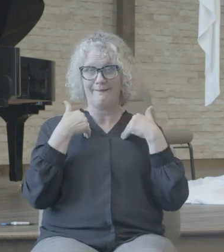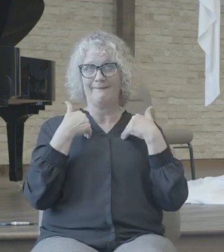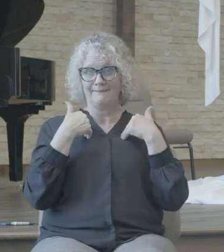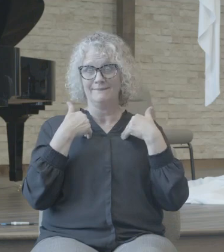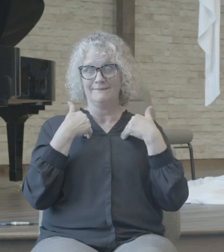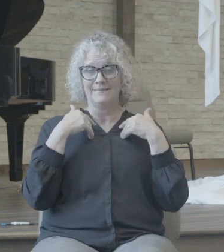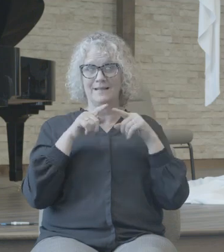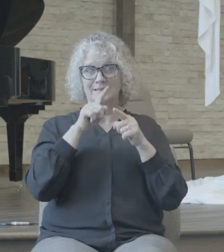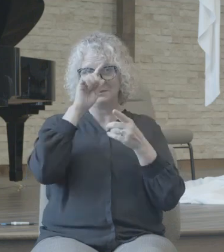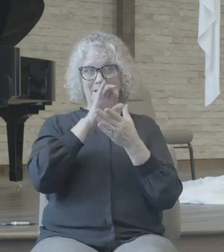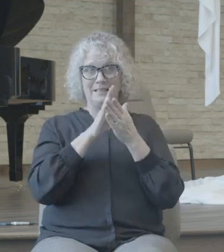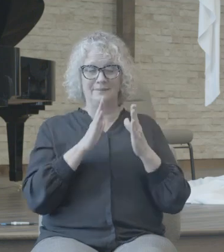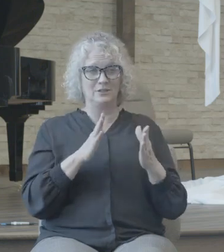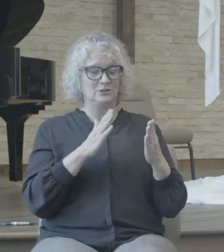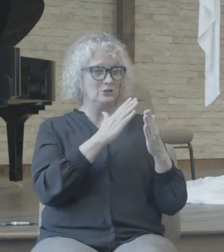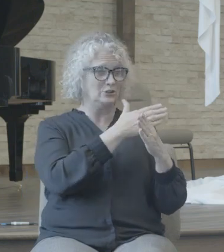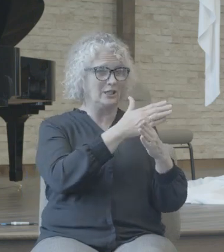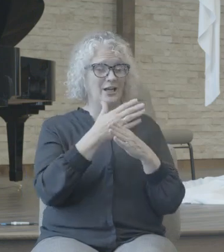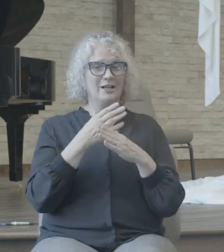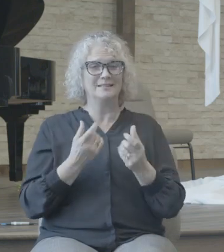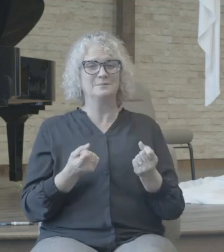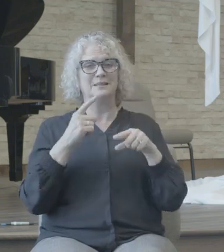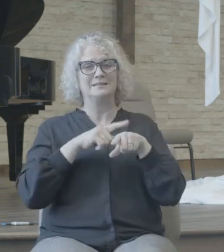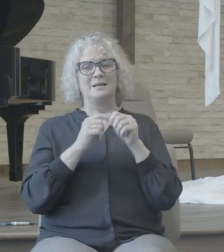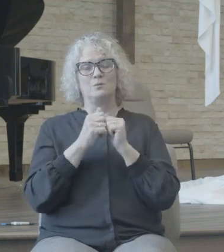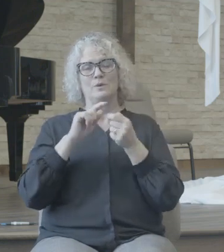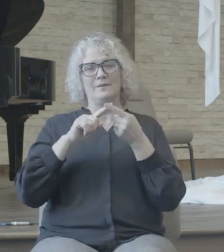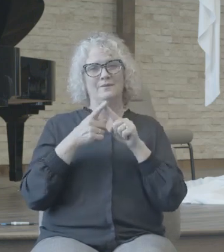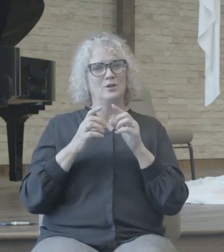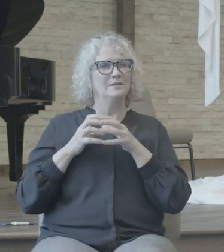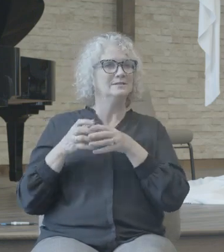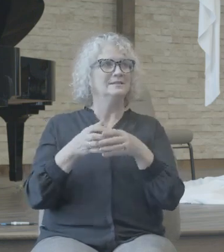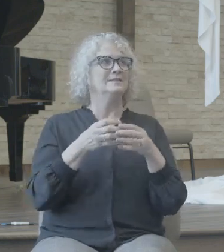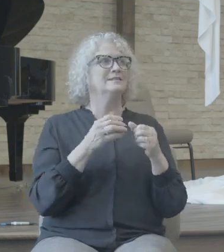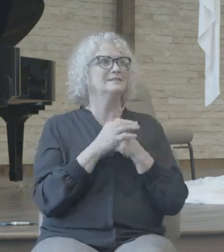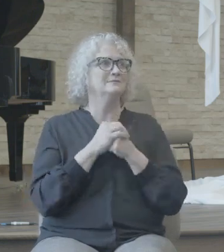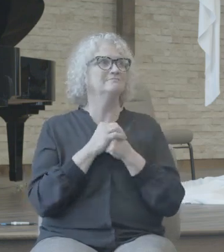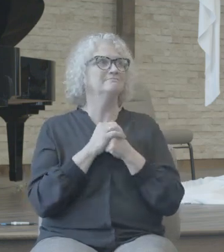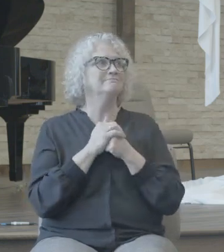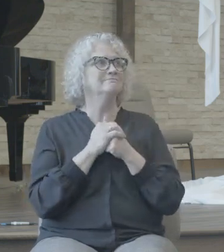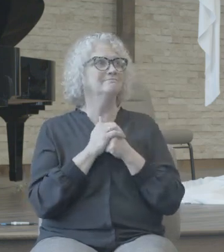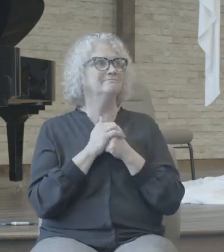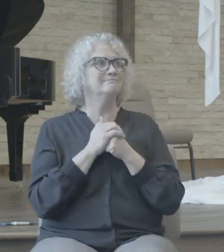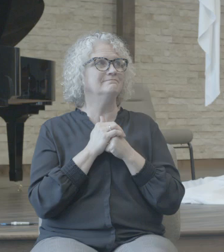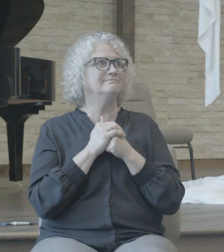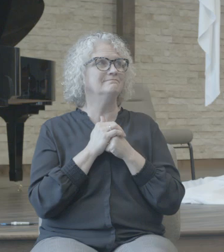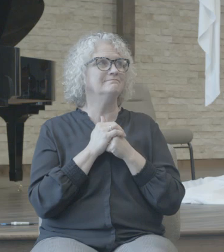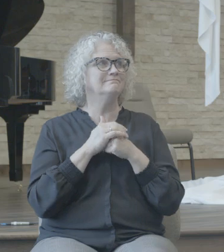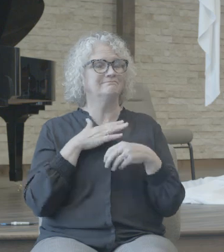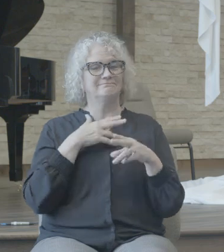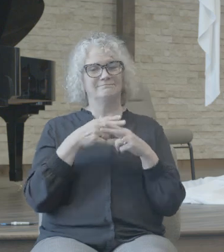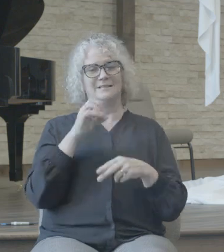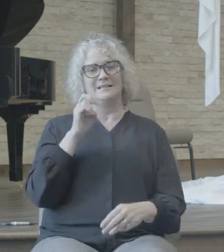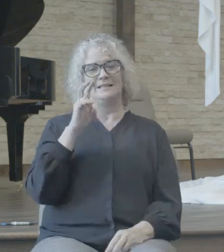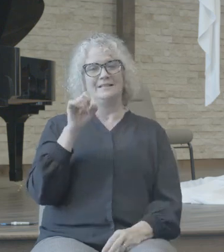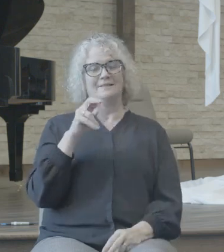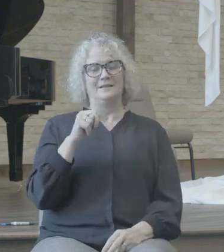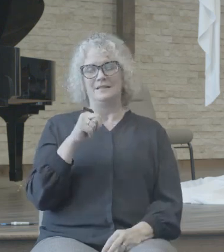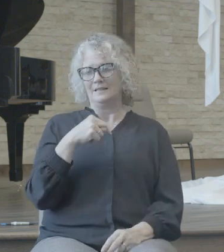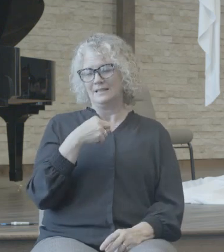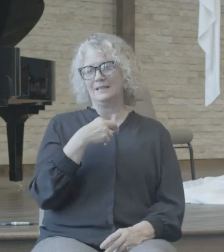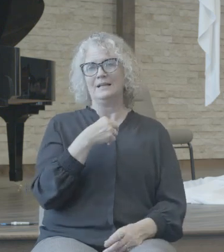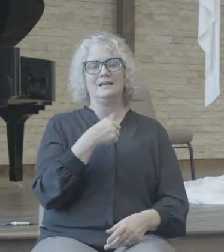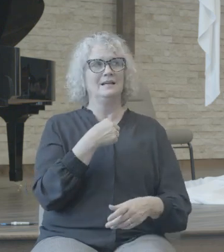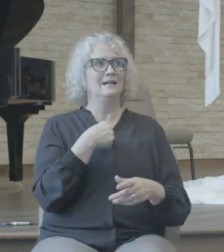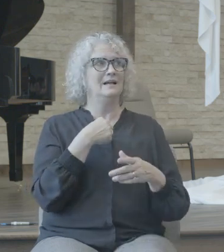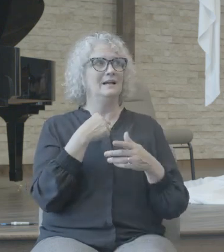get to spend time with the friends I'm going with, and explore Utah. Hello, My name is Evan Murphy, and I'm a freshman here at West